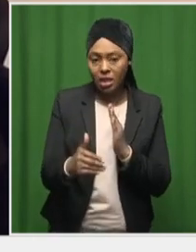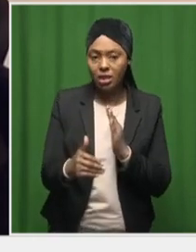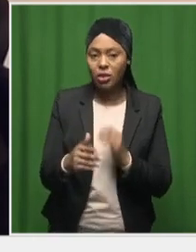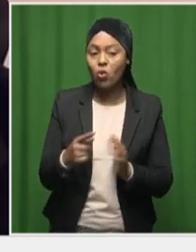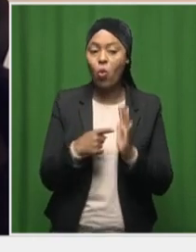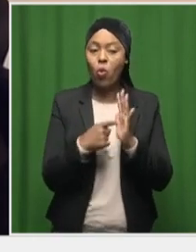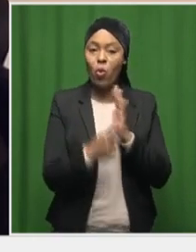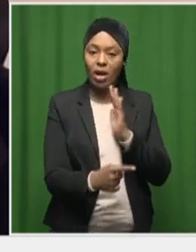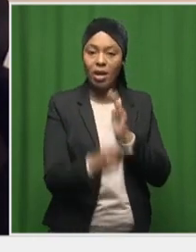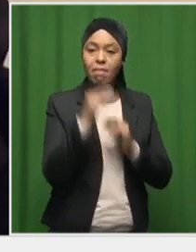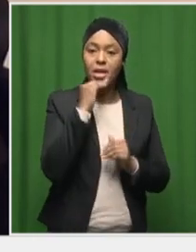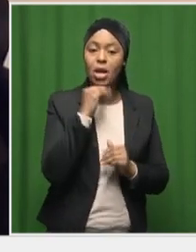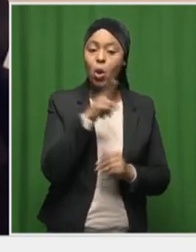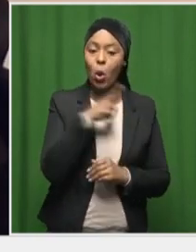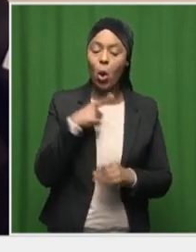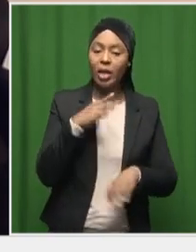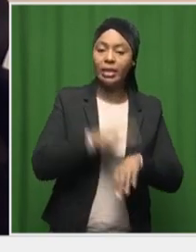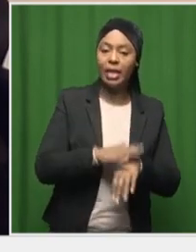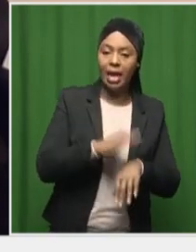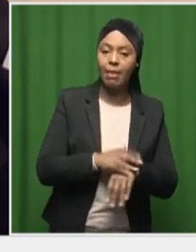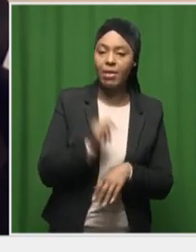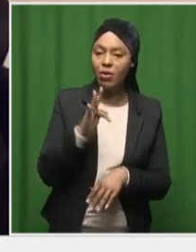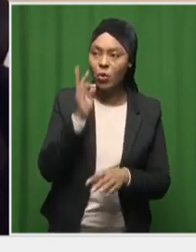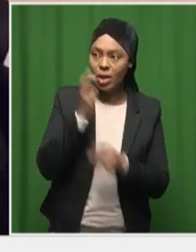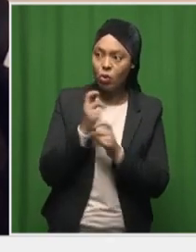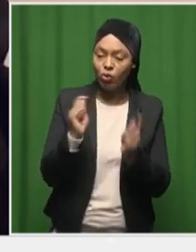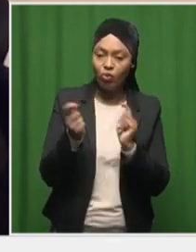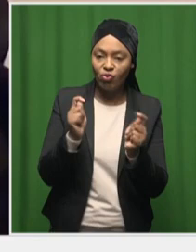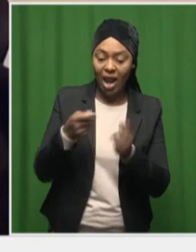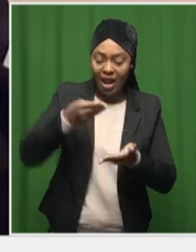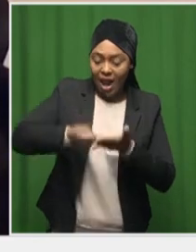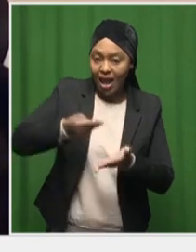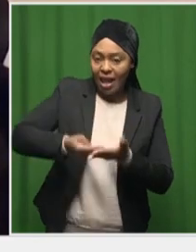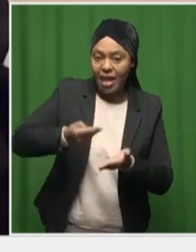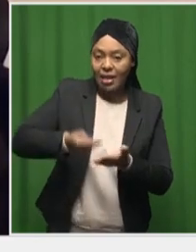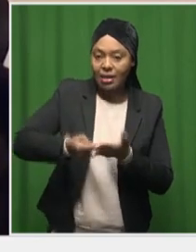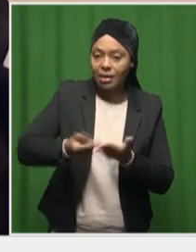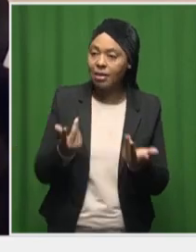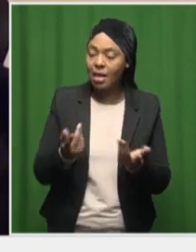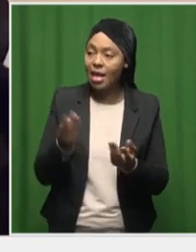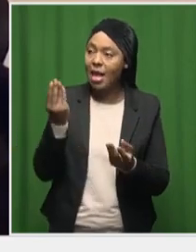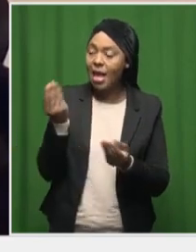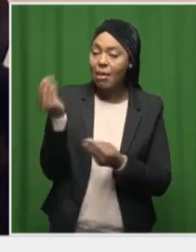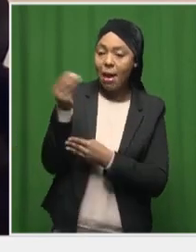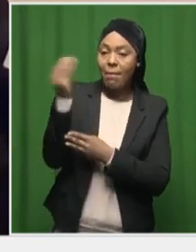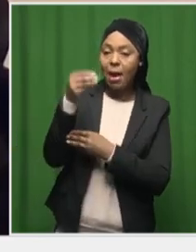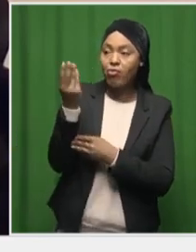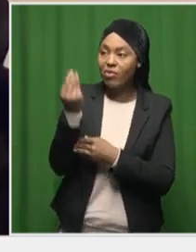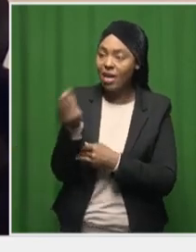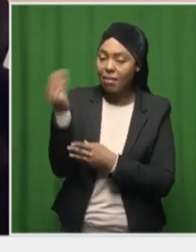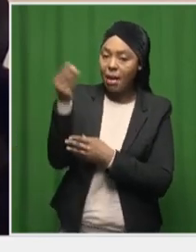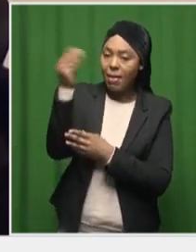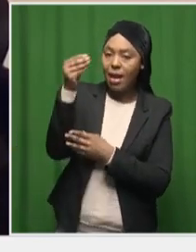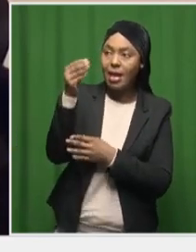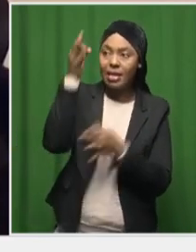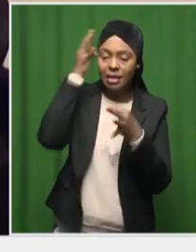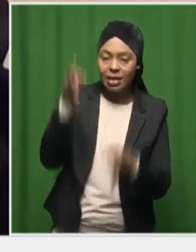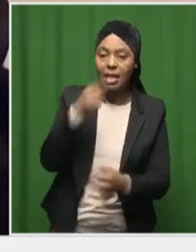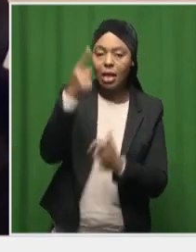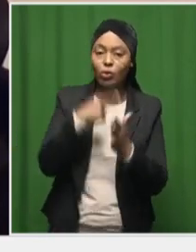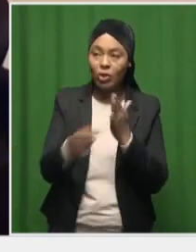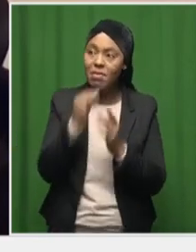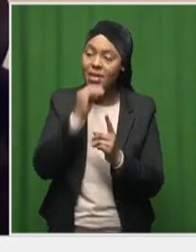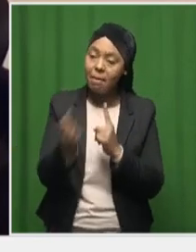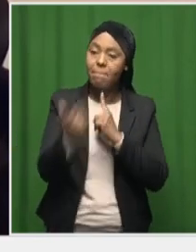is a very long time when it comes to seeing where that currency is going to go. And then interest rates, the decisions next week. Again, further hammering